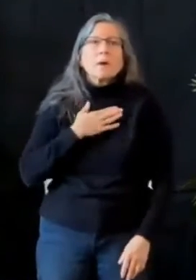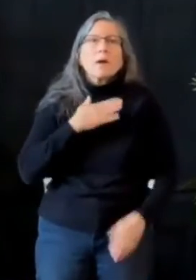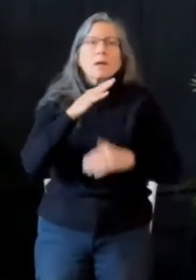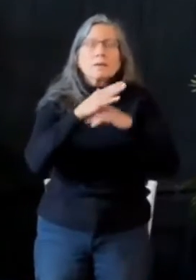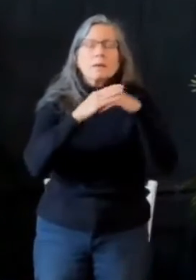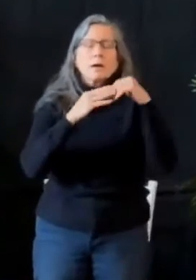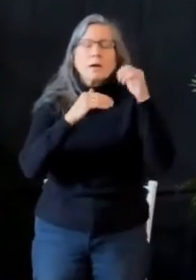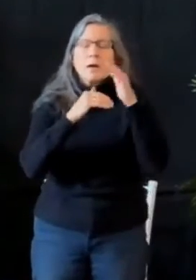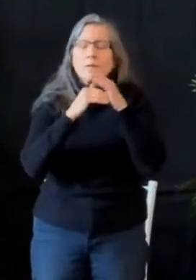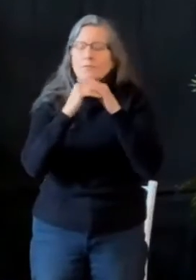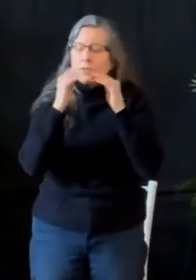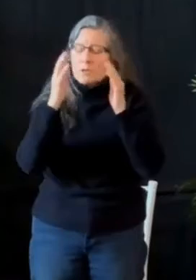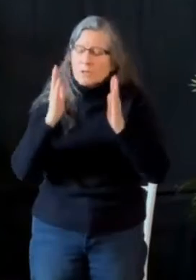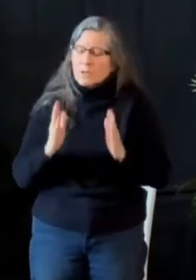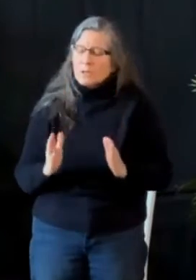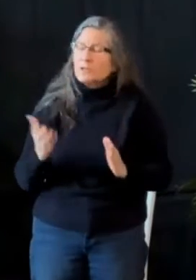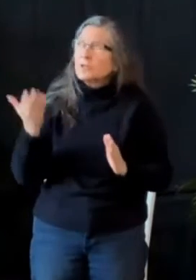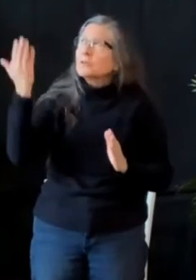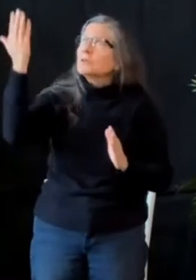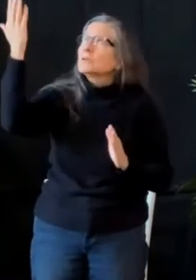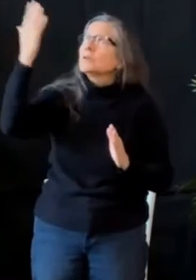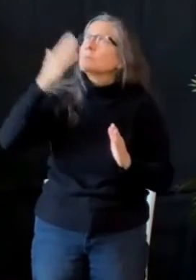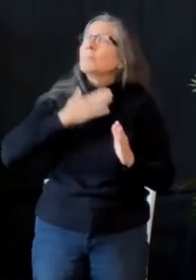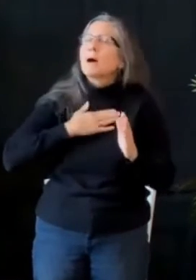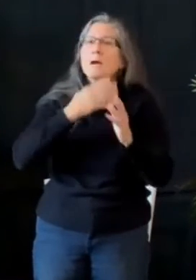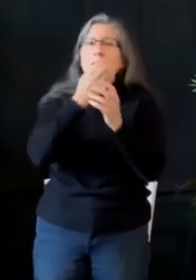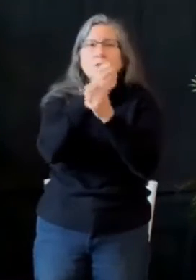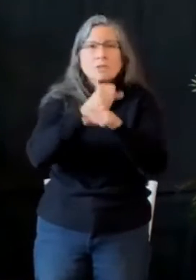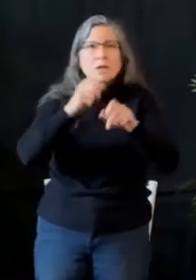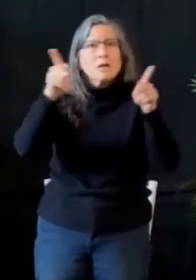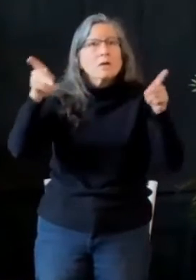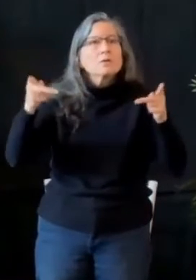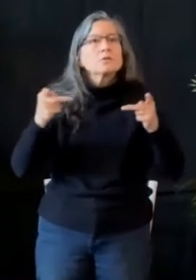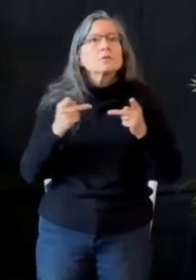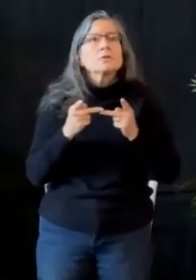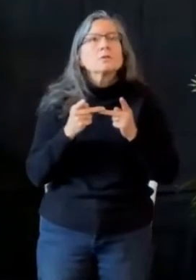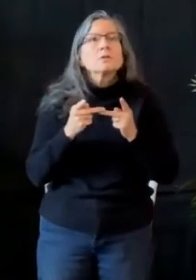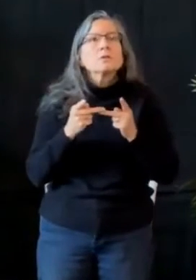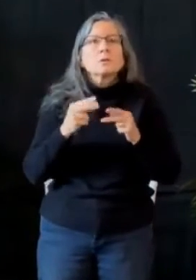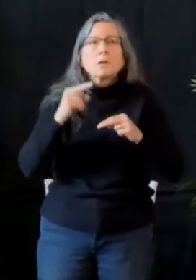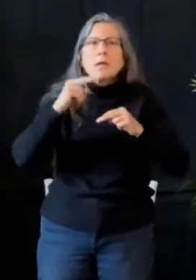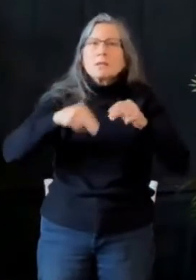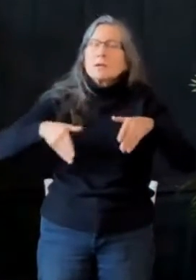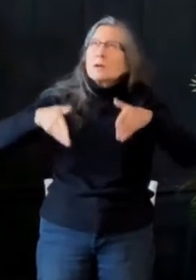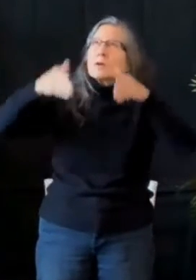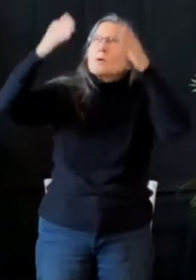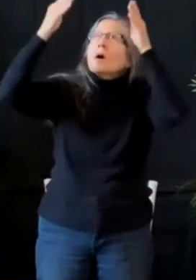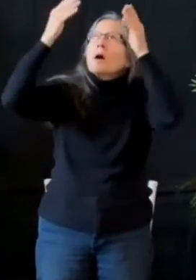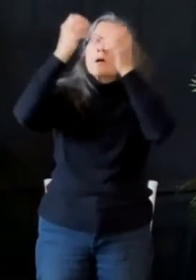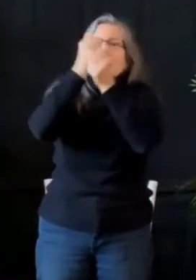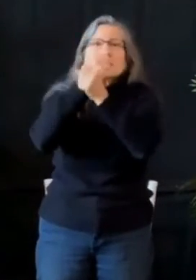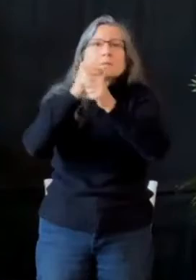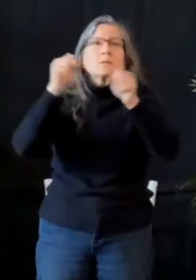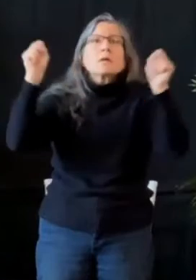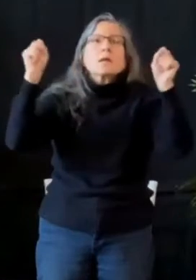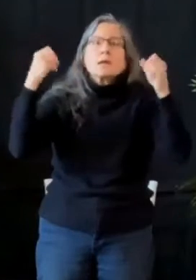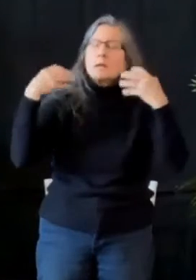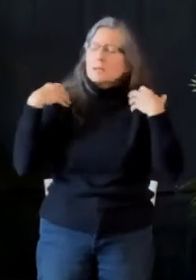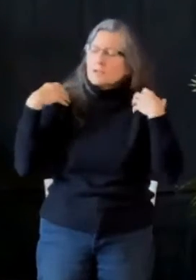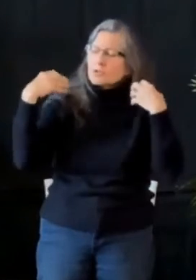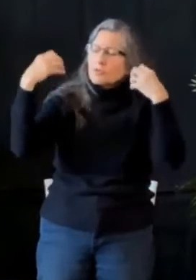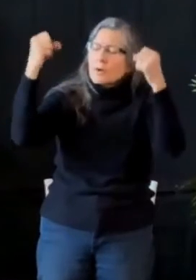love. My comfort, my shelter, tower of refuge.